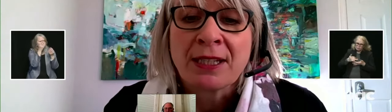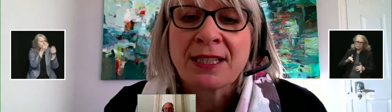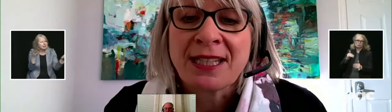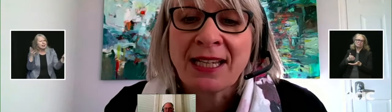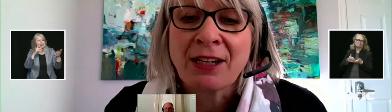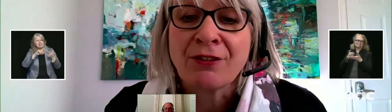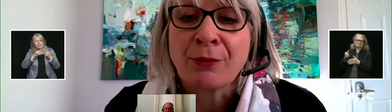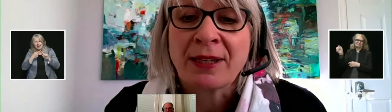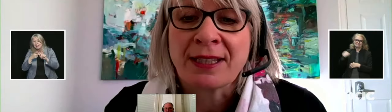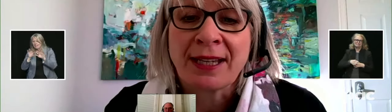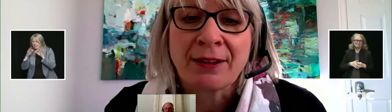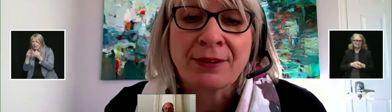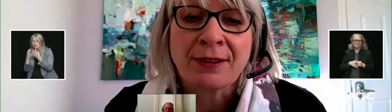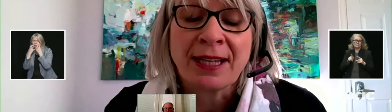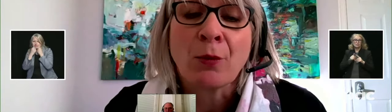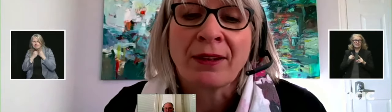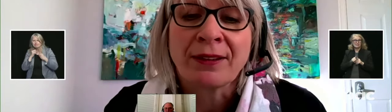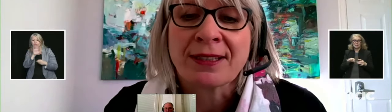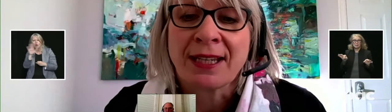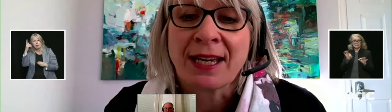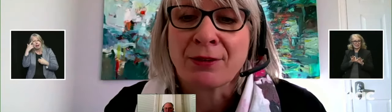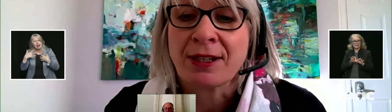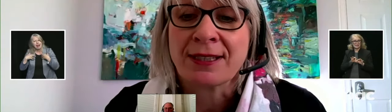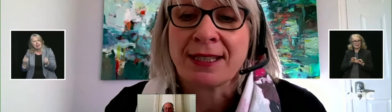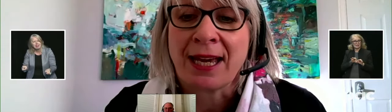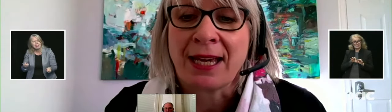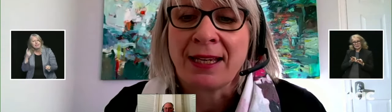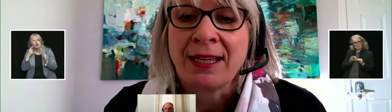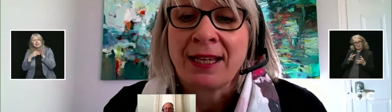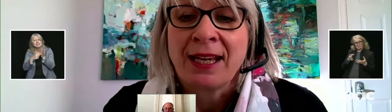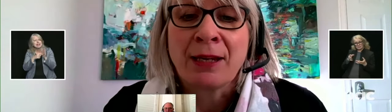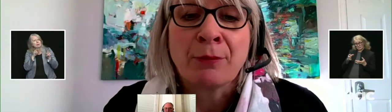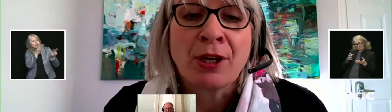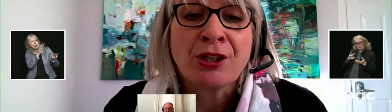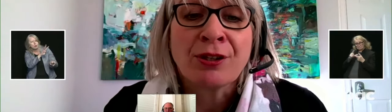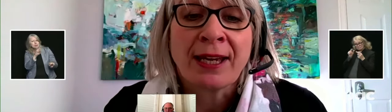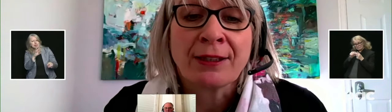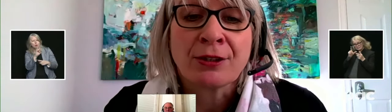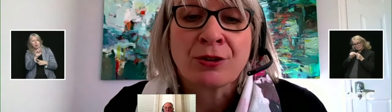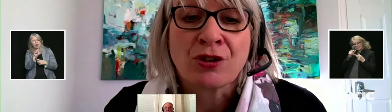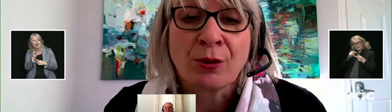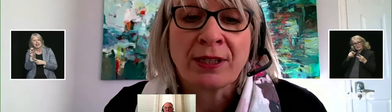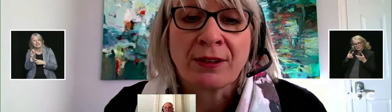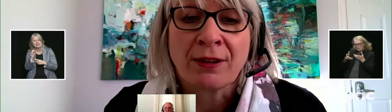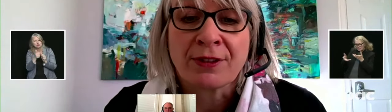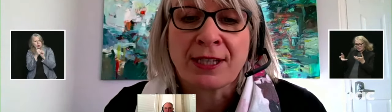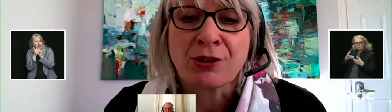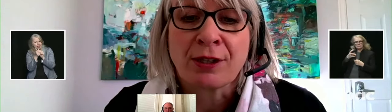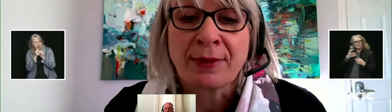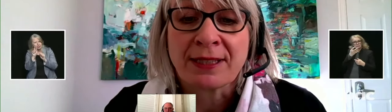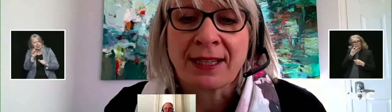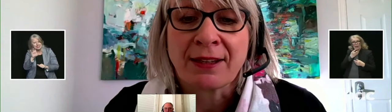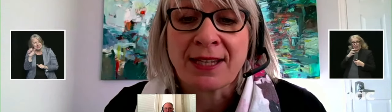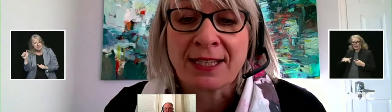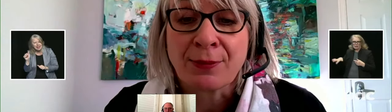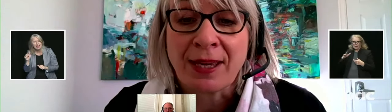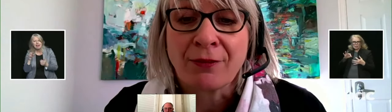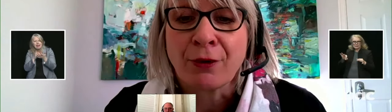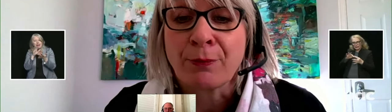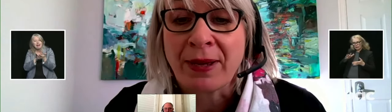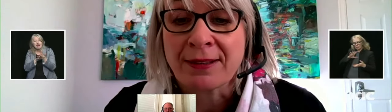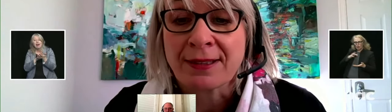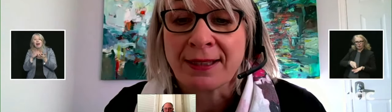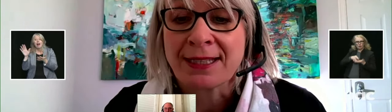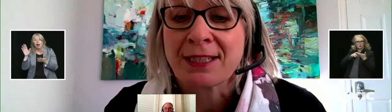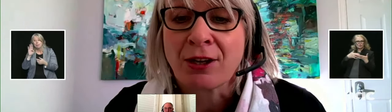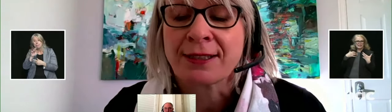about to take care of your mental health, like wellnesstogether.ca. And mark your calendar to join the conversation on mental health next week